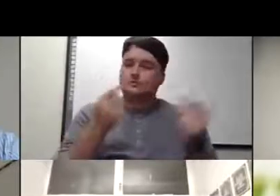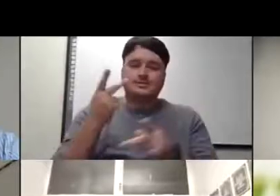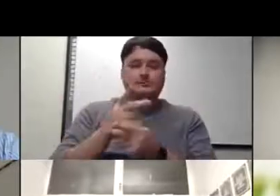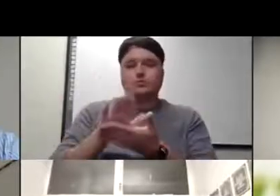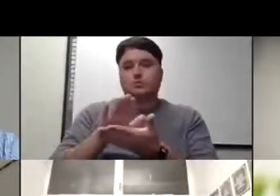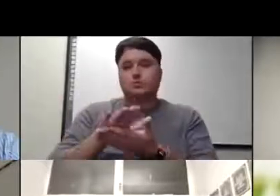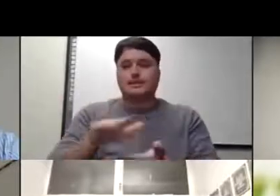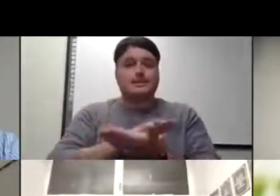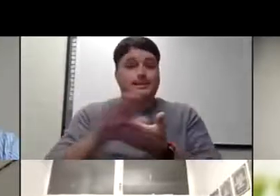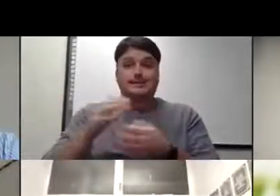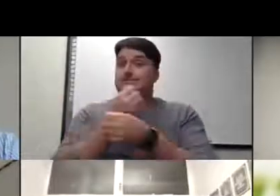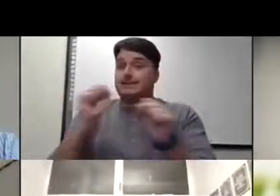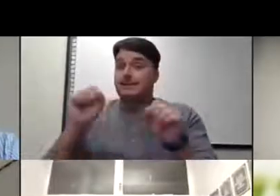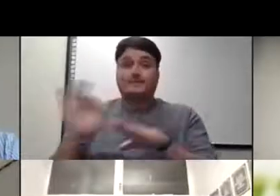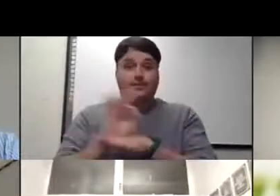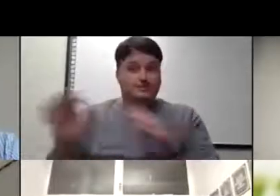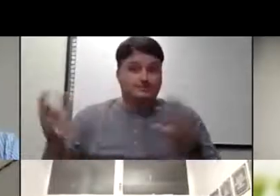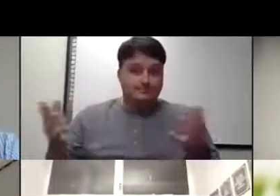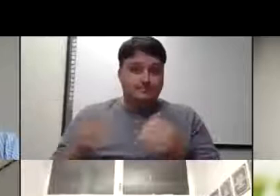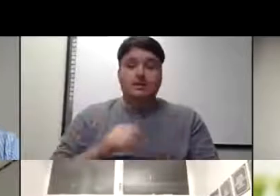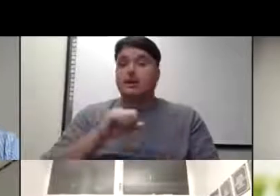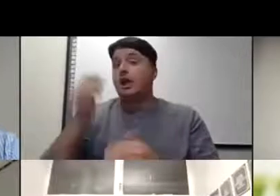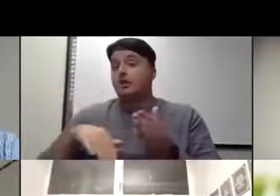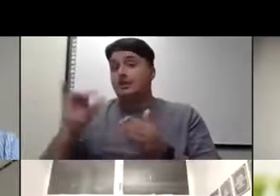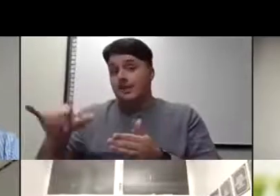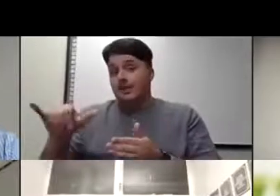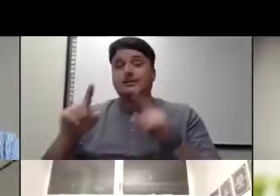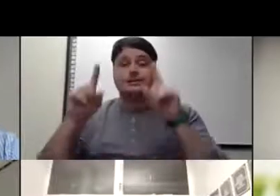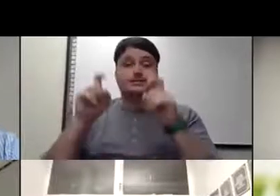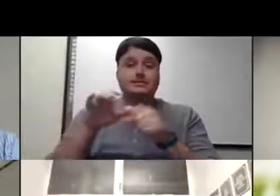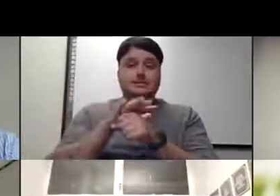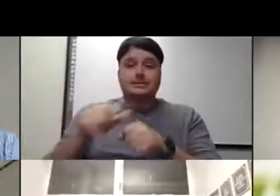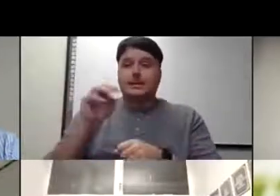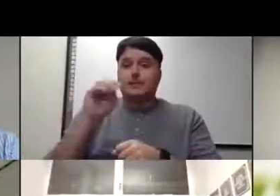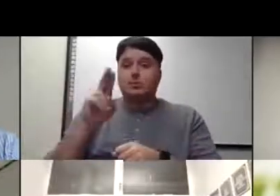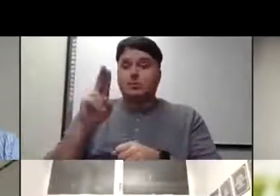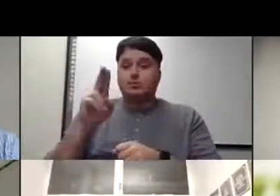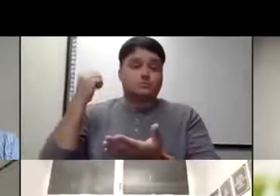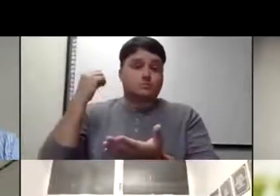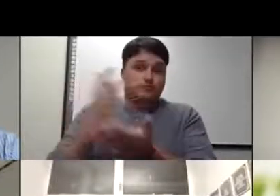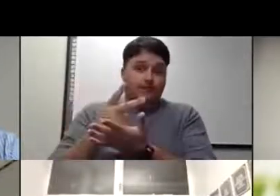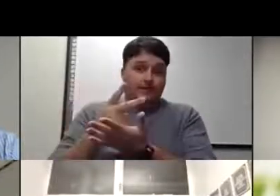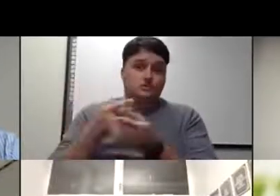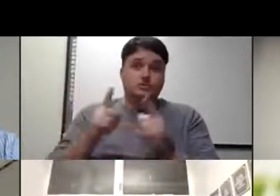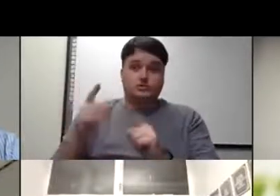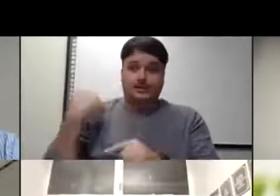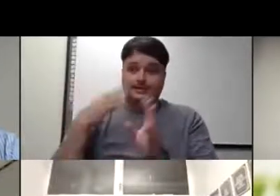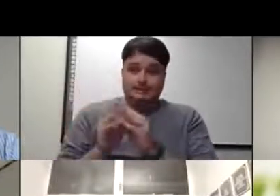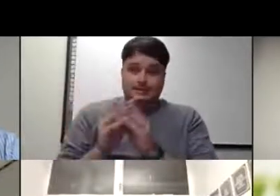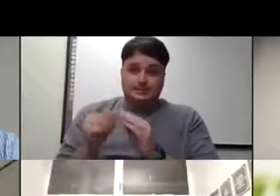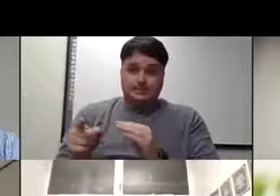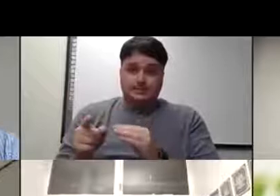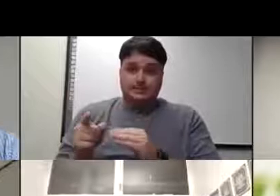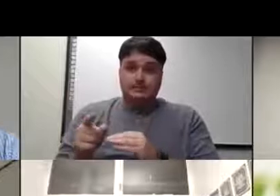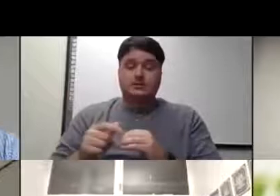clean, safe, and functioning. Other than that, the testing stipend MOU was ratified during our last meeting, and we